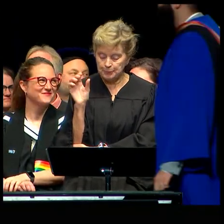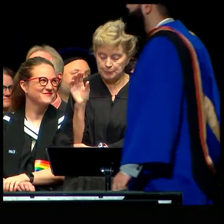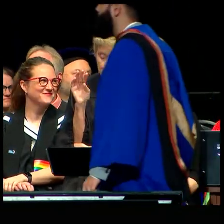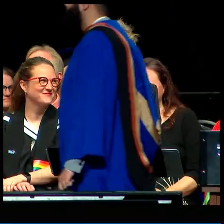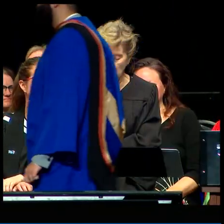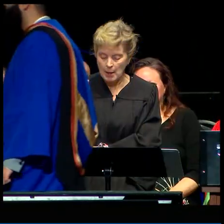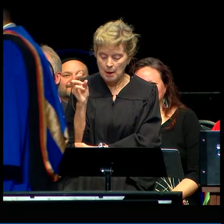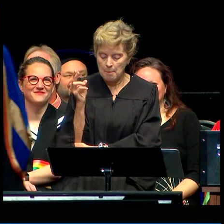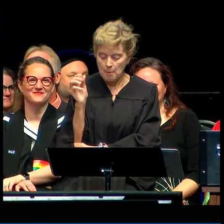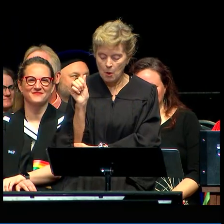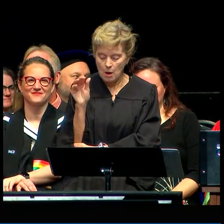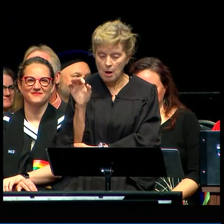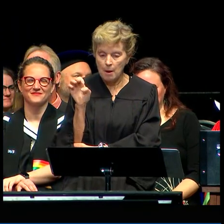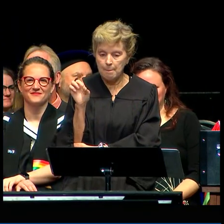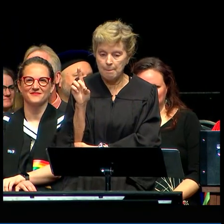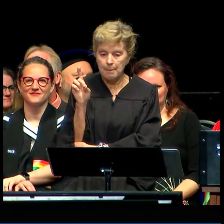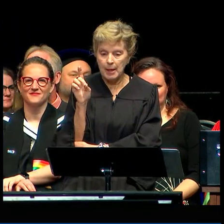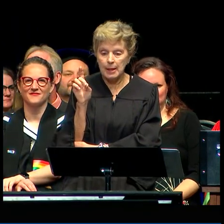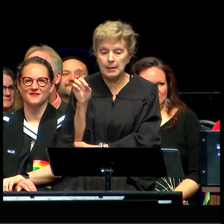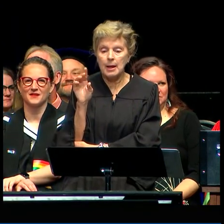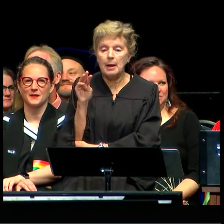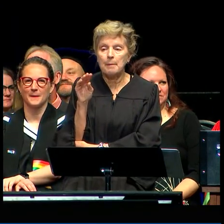Muhammad Mirza.